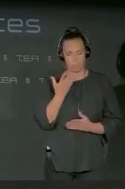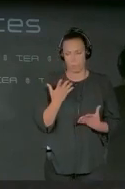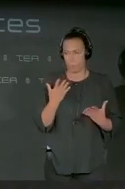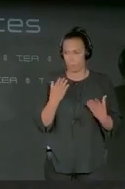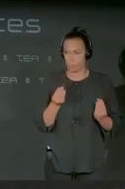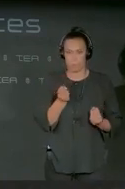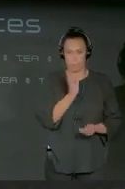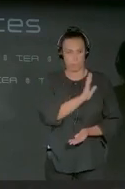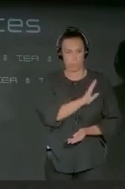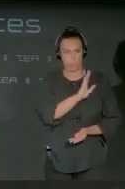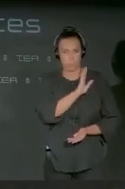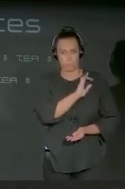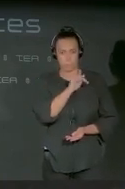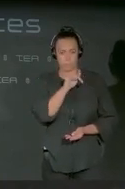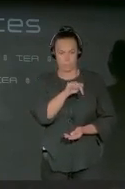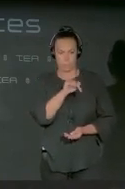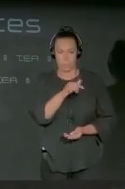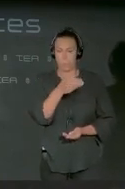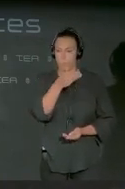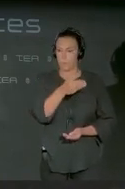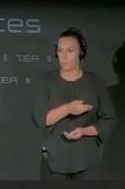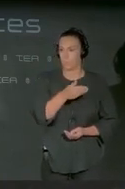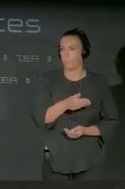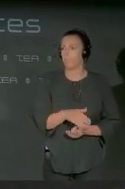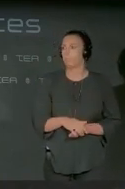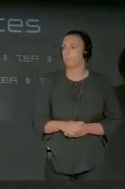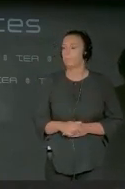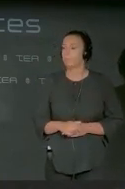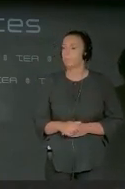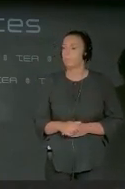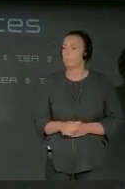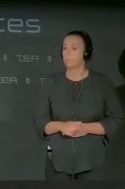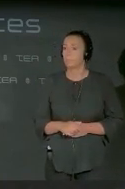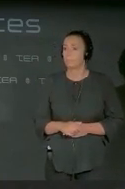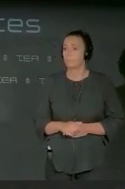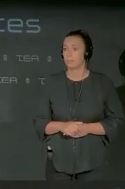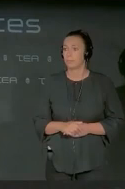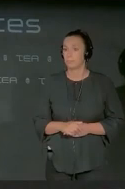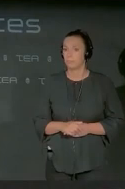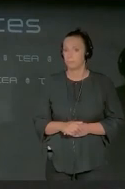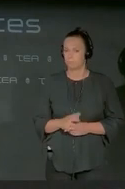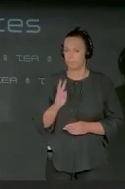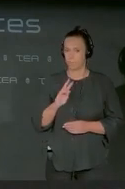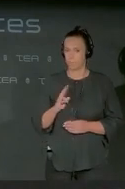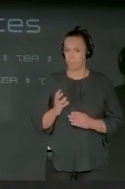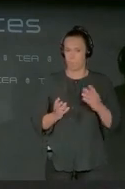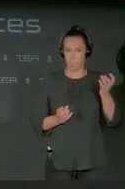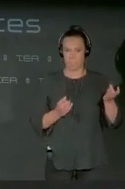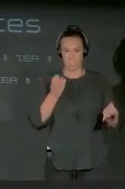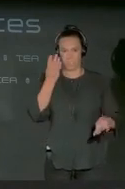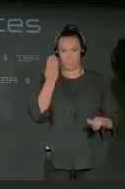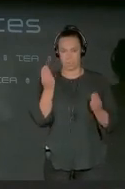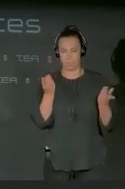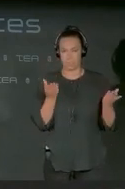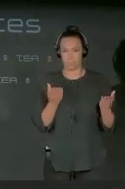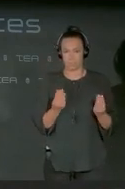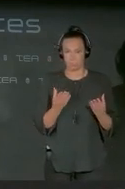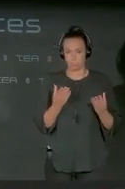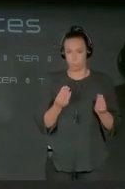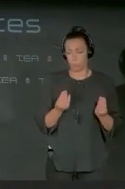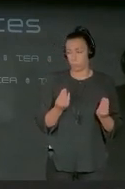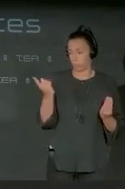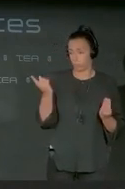number of initiatives are going to be launched, some financed through Horizon Europe, to create new forms of partnership,